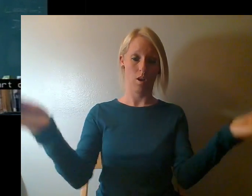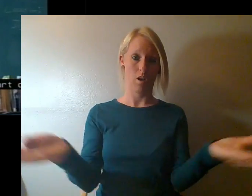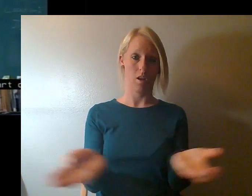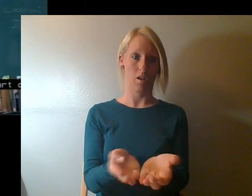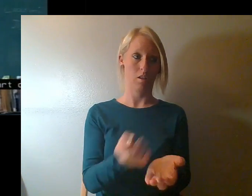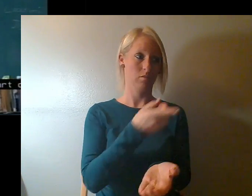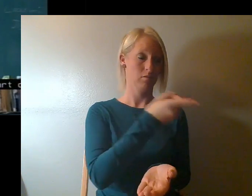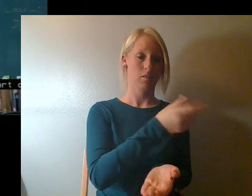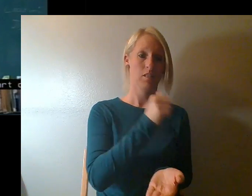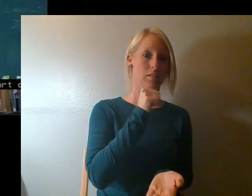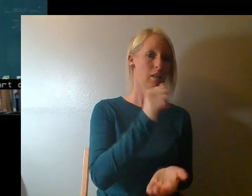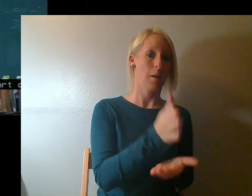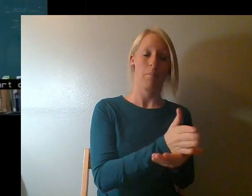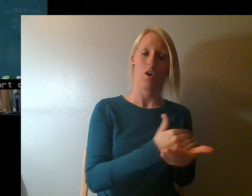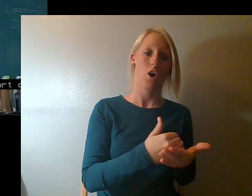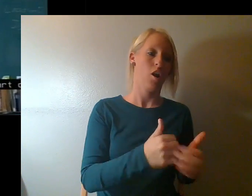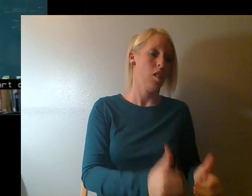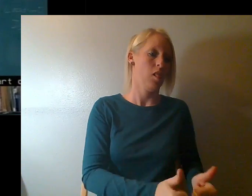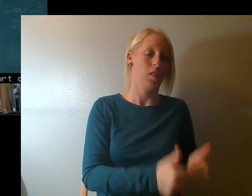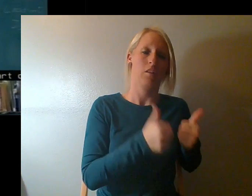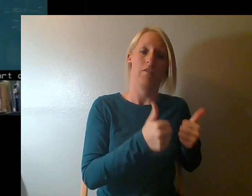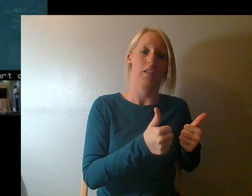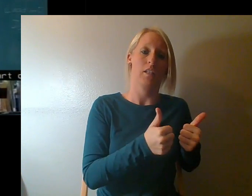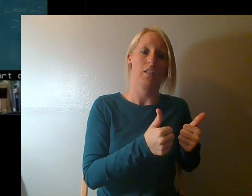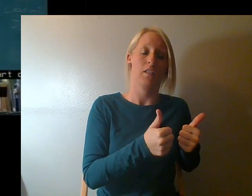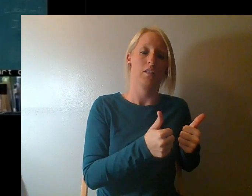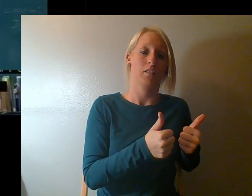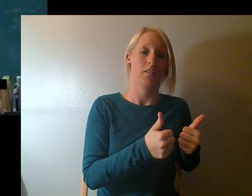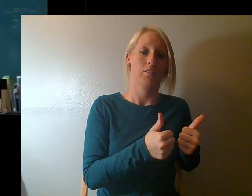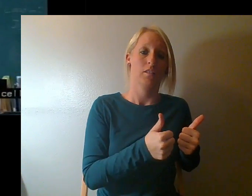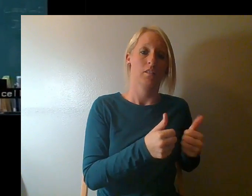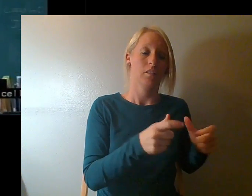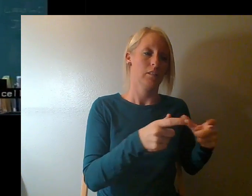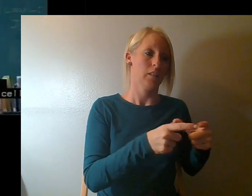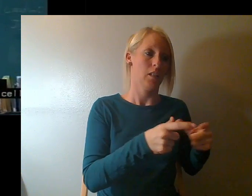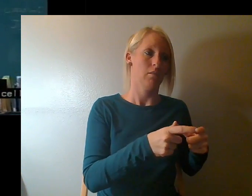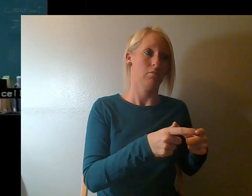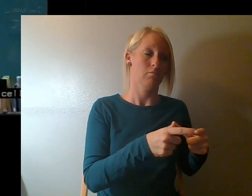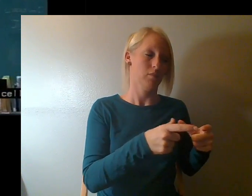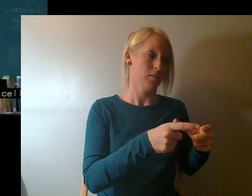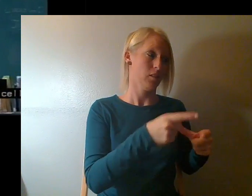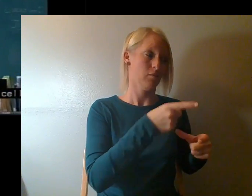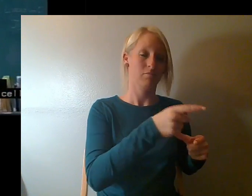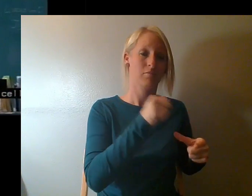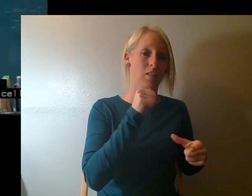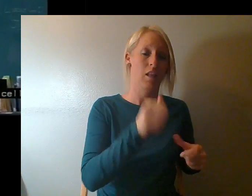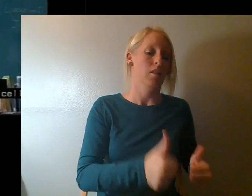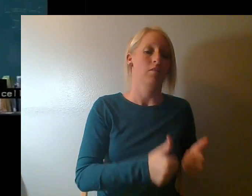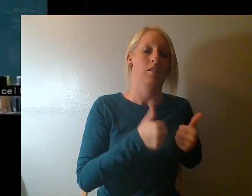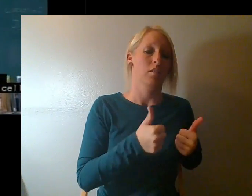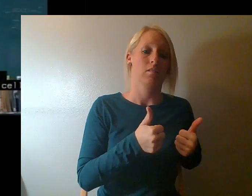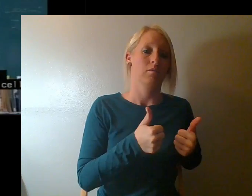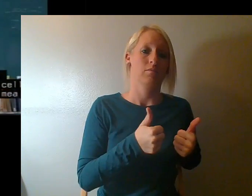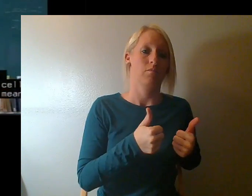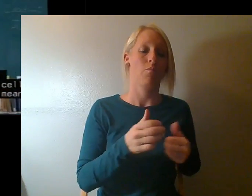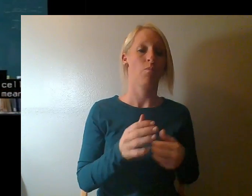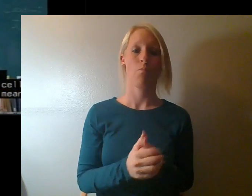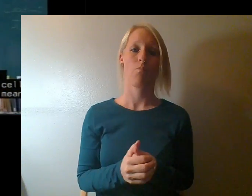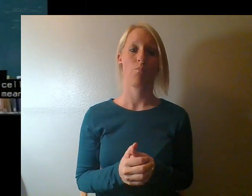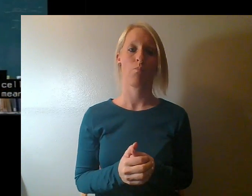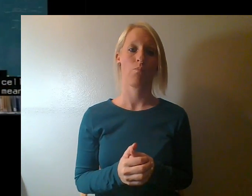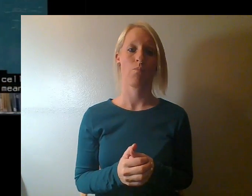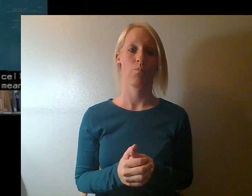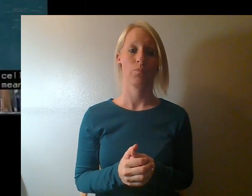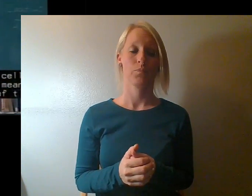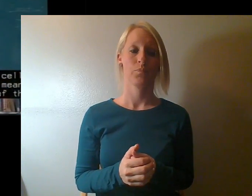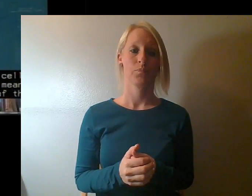cell. Okay, the cell wall is non-living. It's not part of the living cell. Does that mean